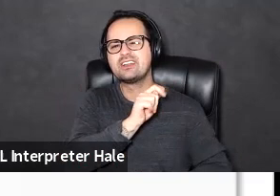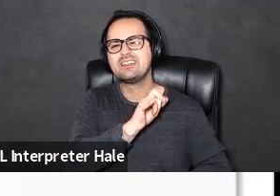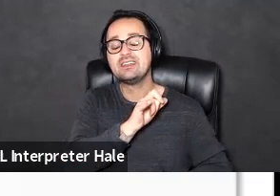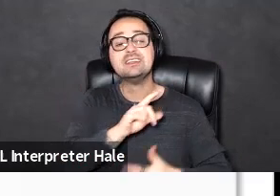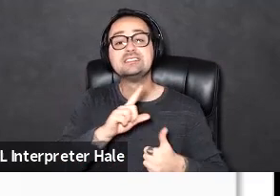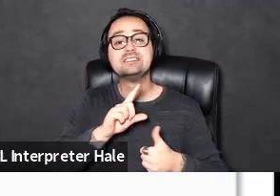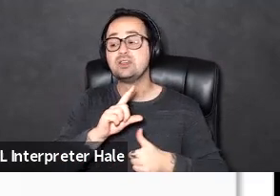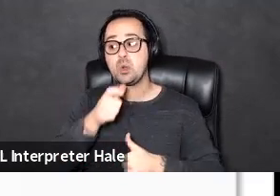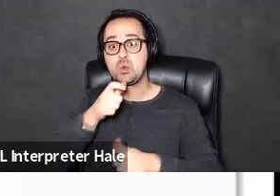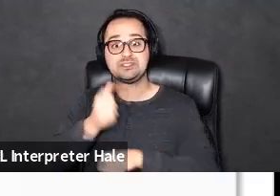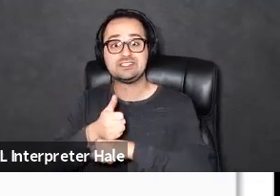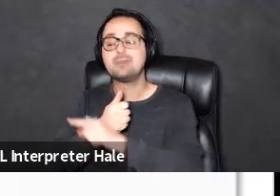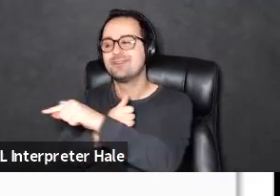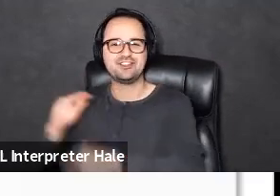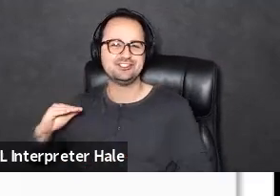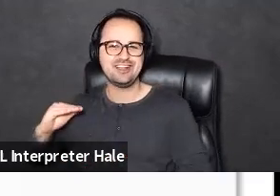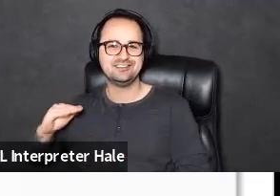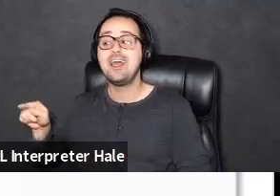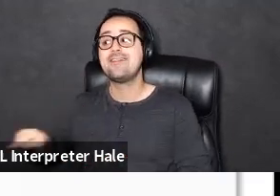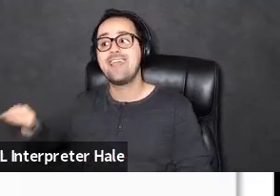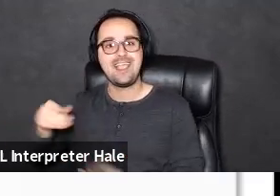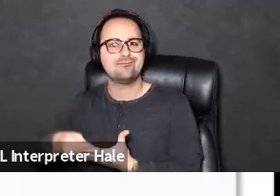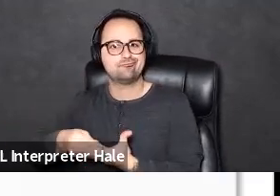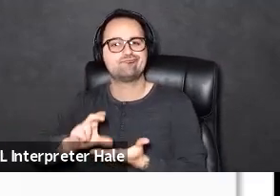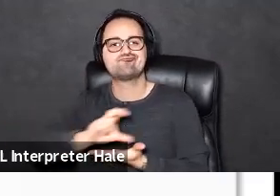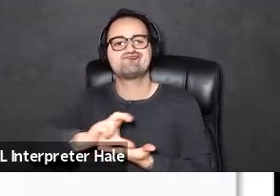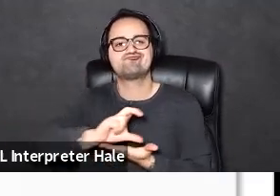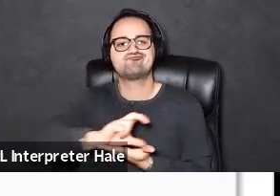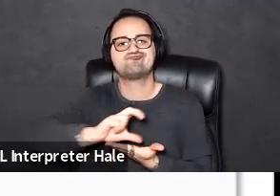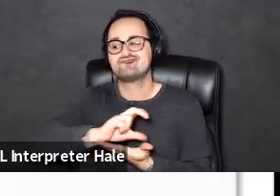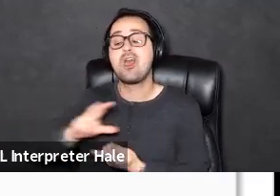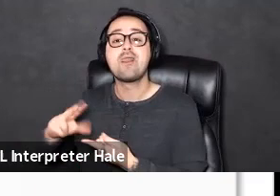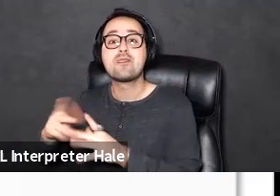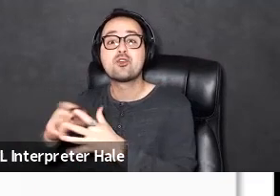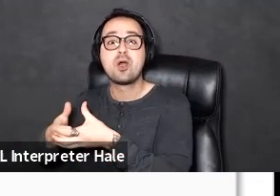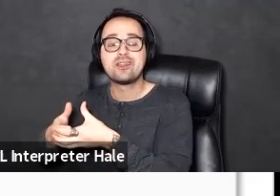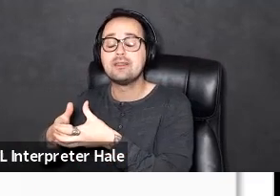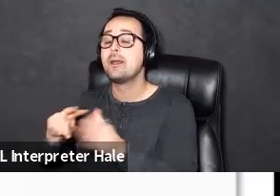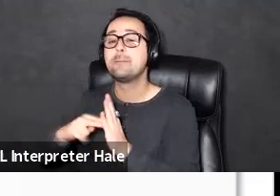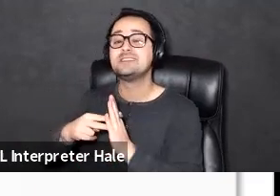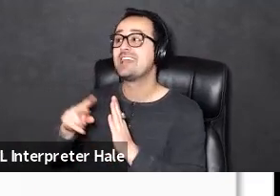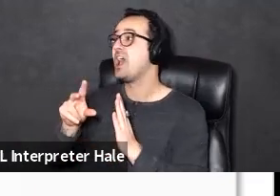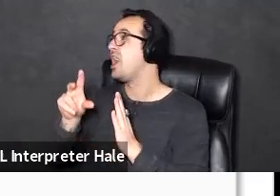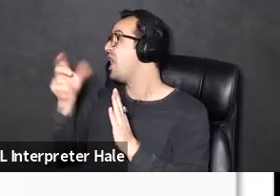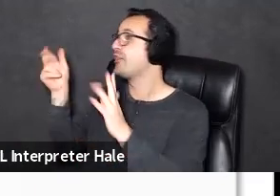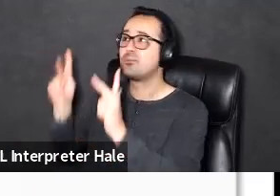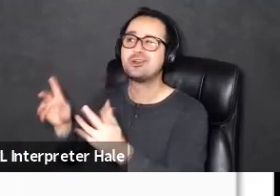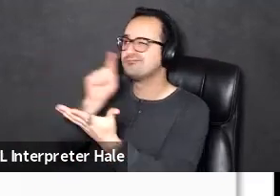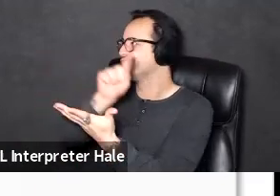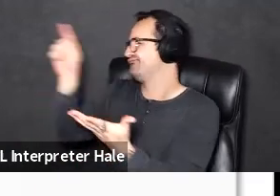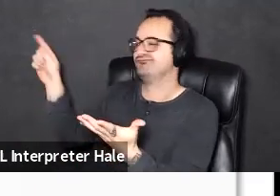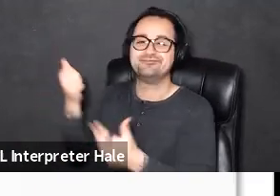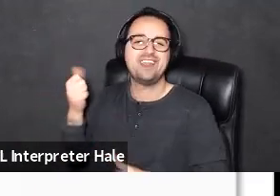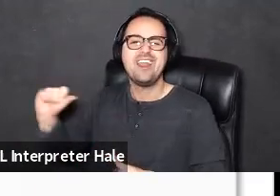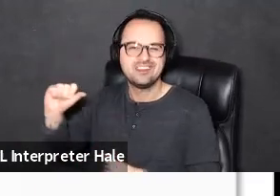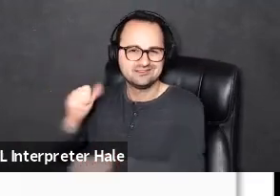child and they are funding it. A third party trust is basically anybody else is setting it up and funding it,